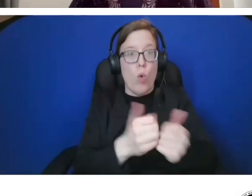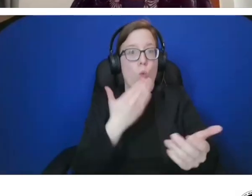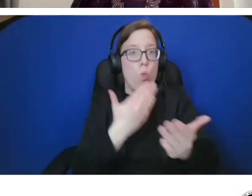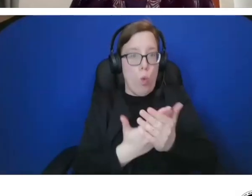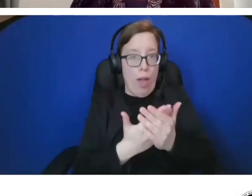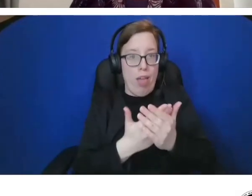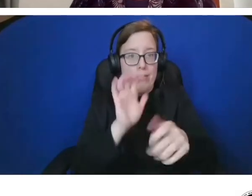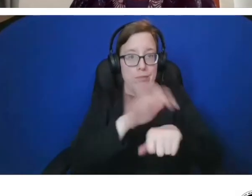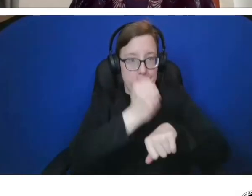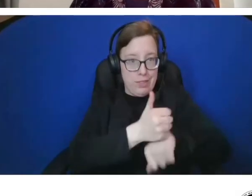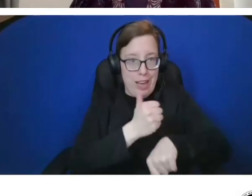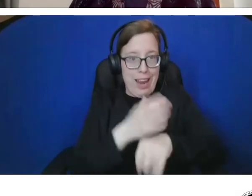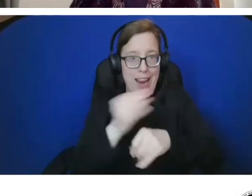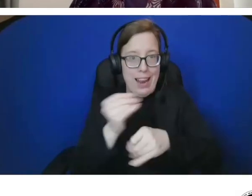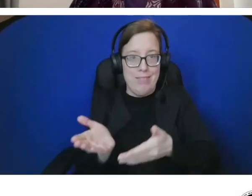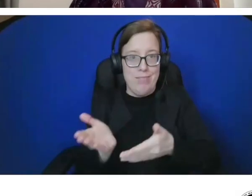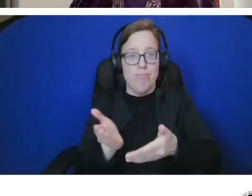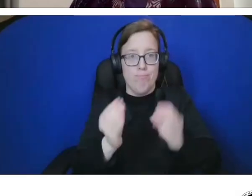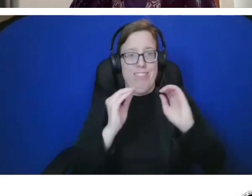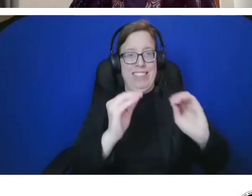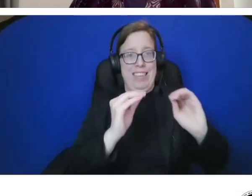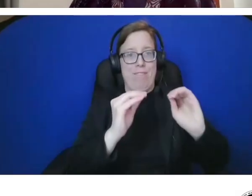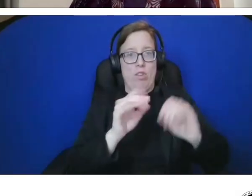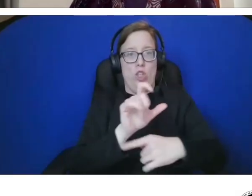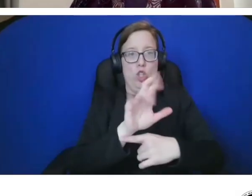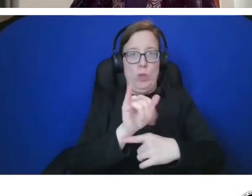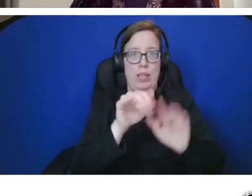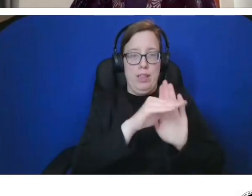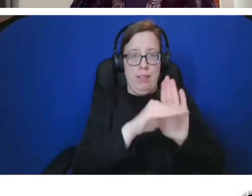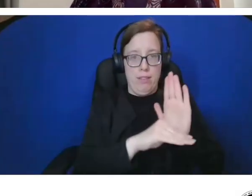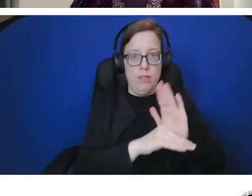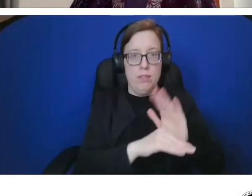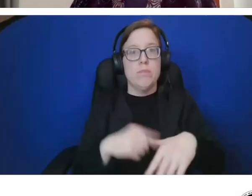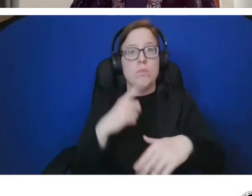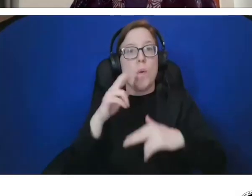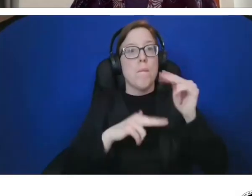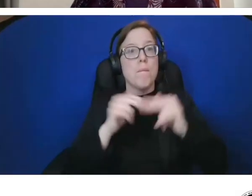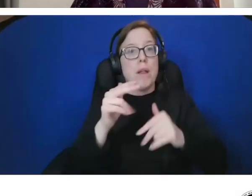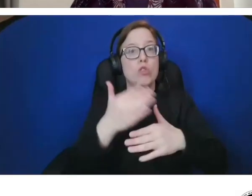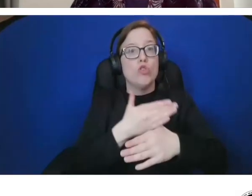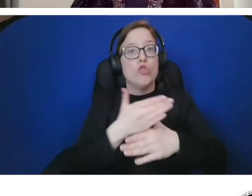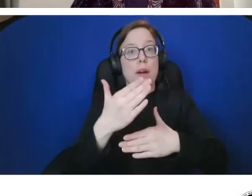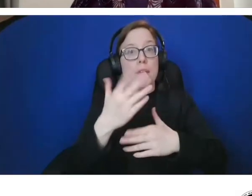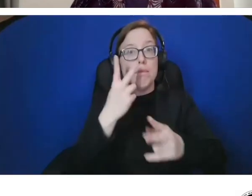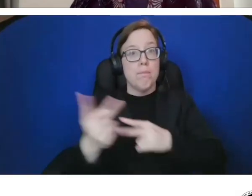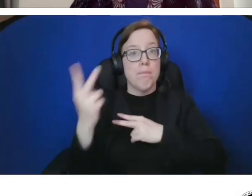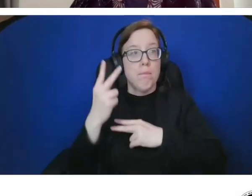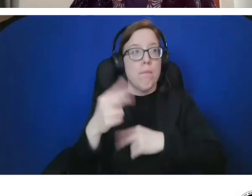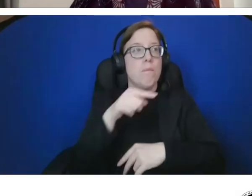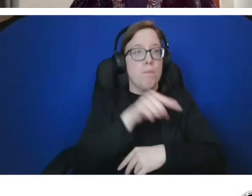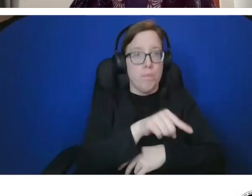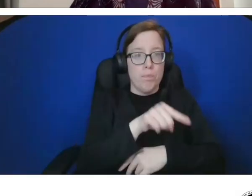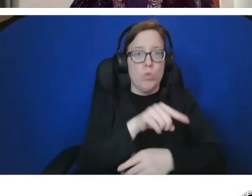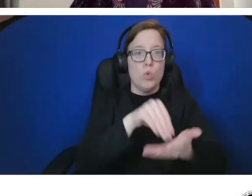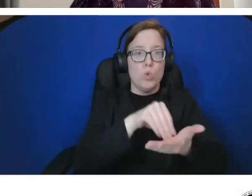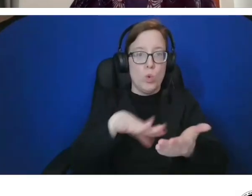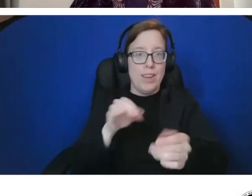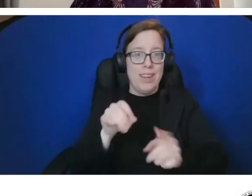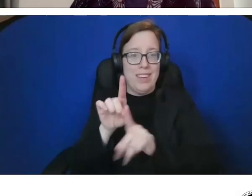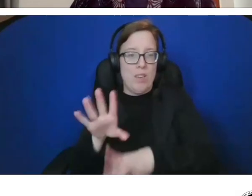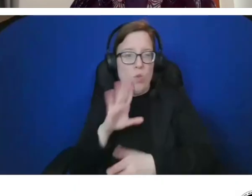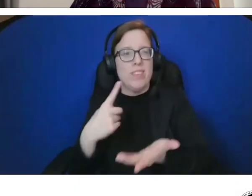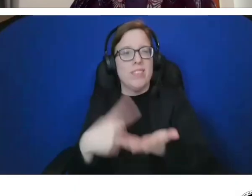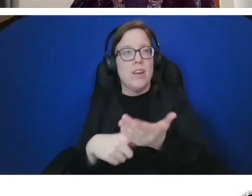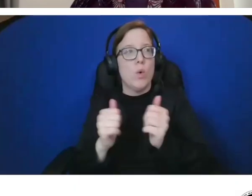delivered literacy lessons. We will build and share memories. So the student and intervener, and I'll explain more about that when I